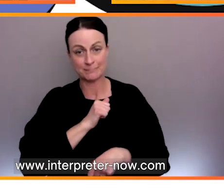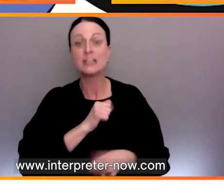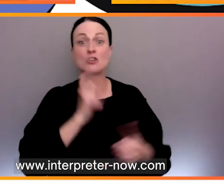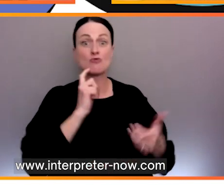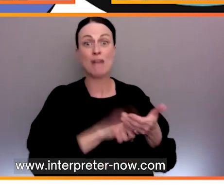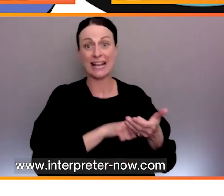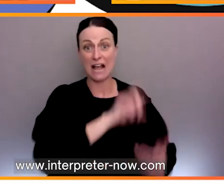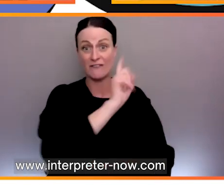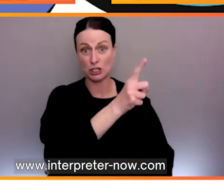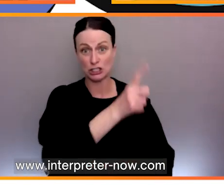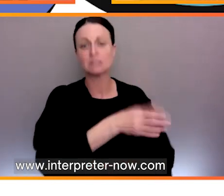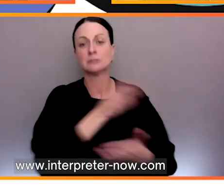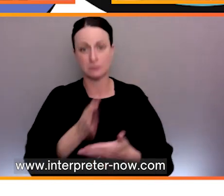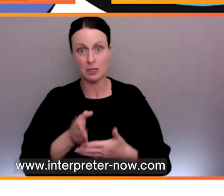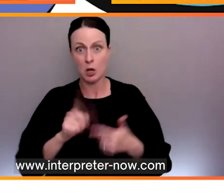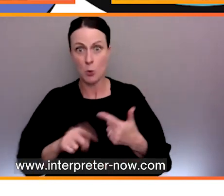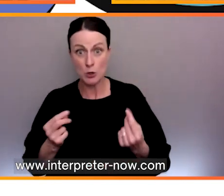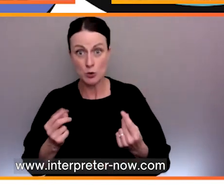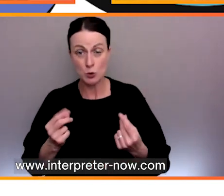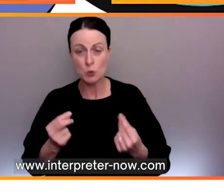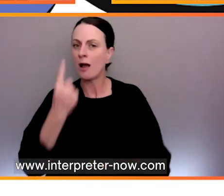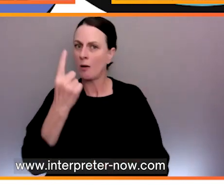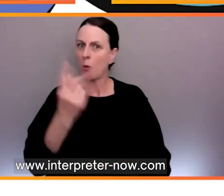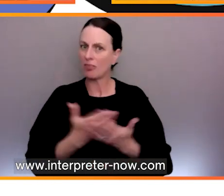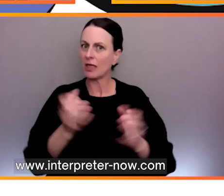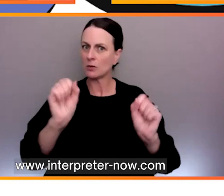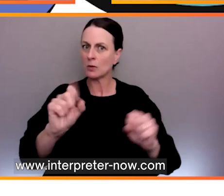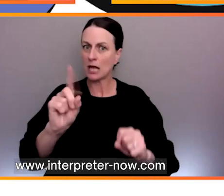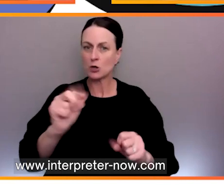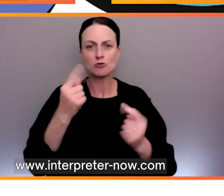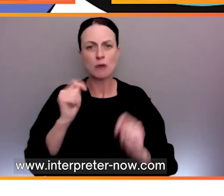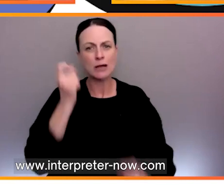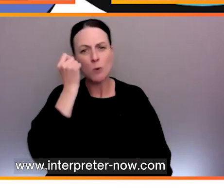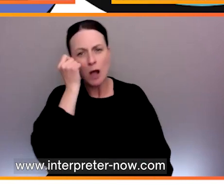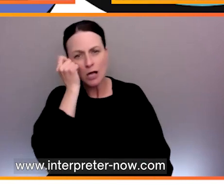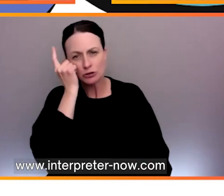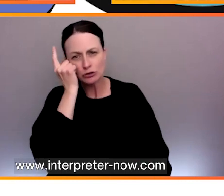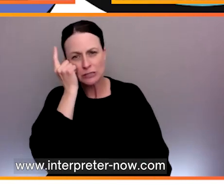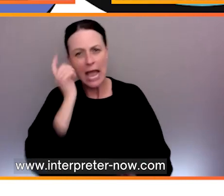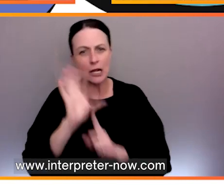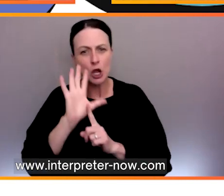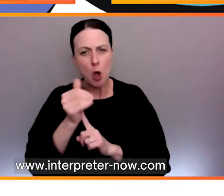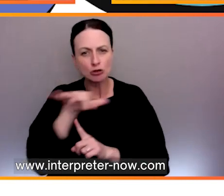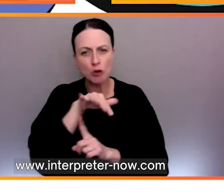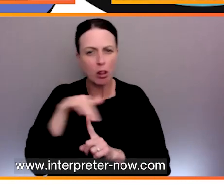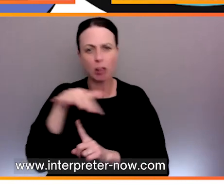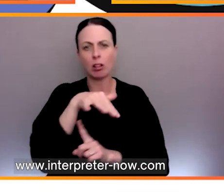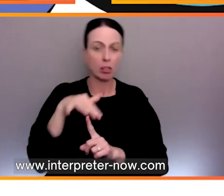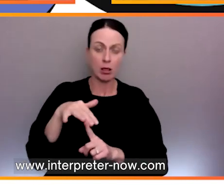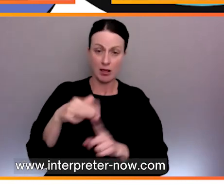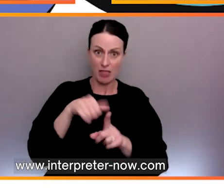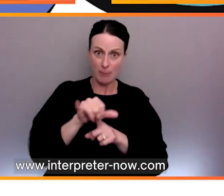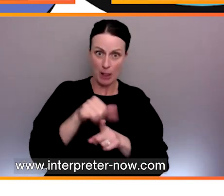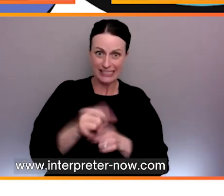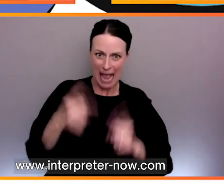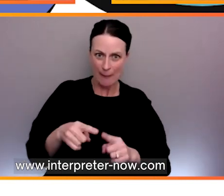that bigger, what's going on at 30,000 feet versus just in your day to day. And some of the things